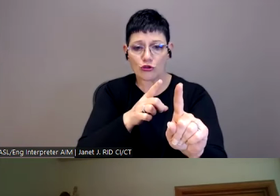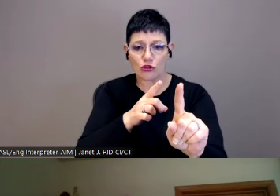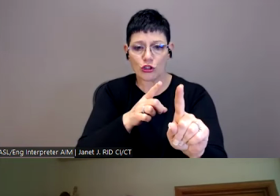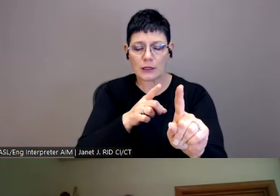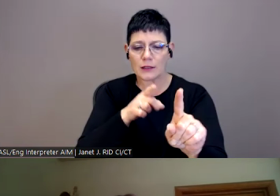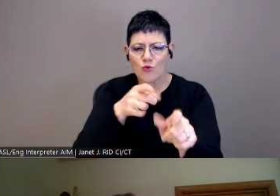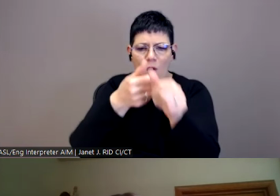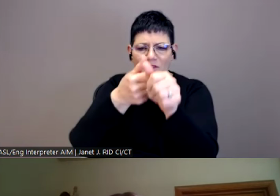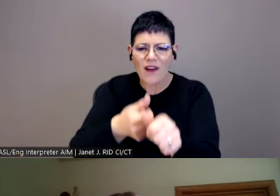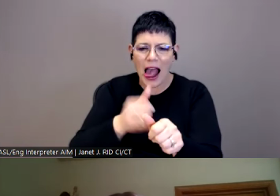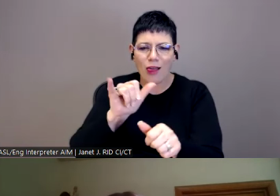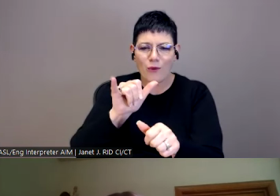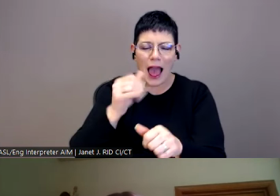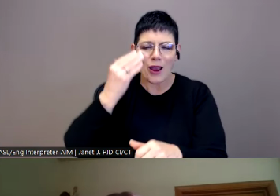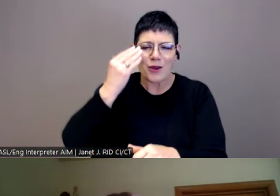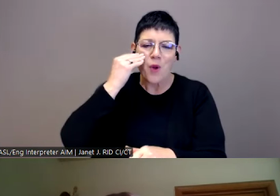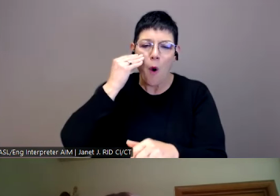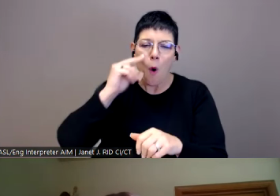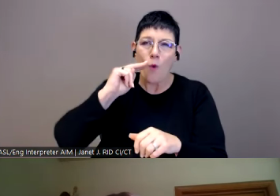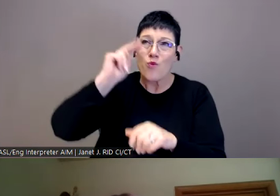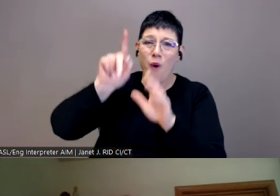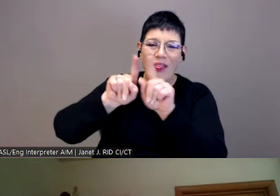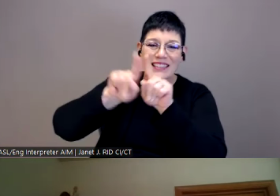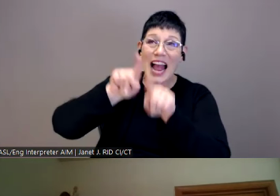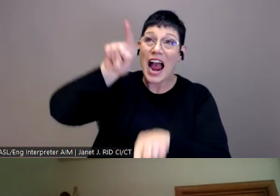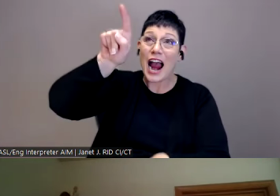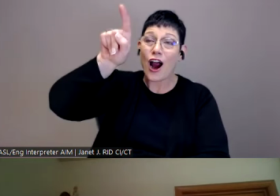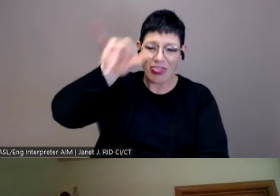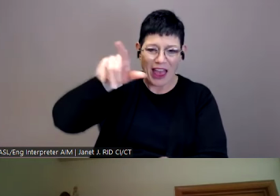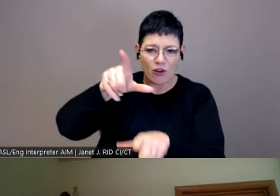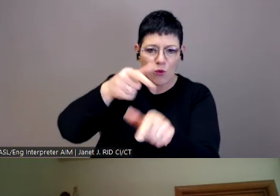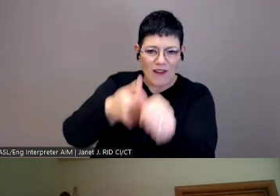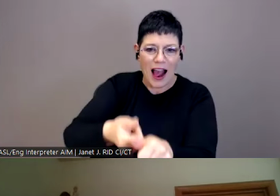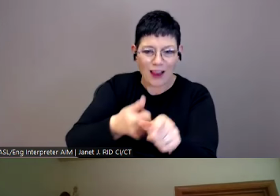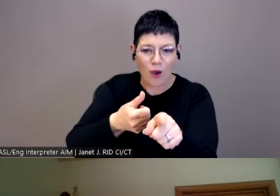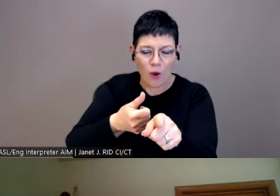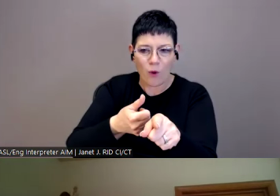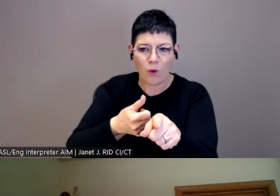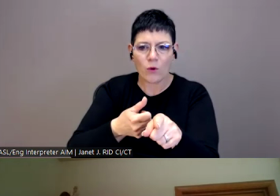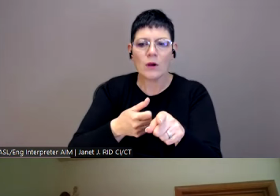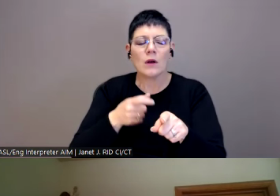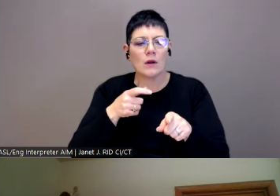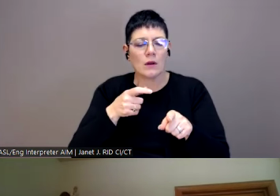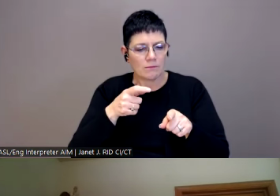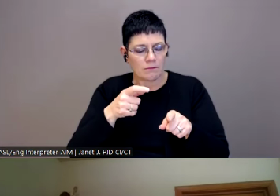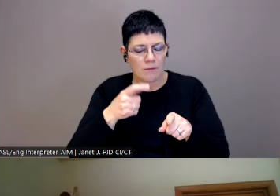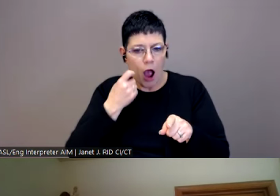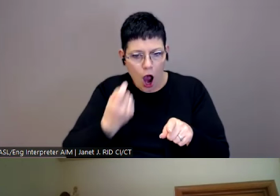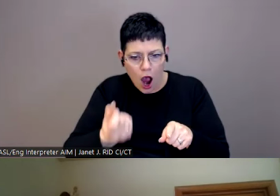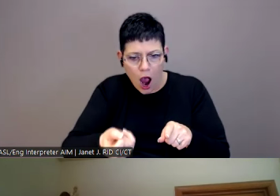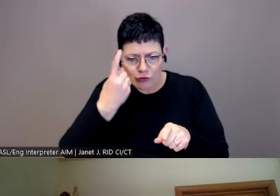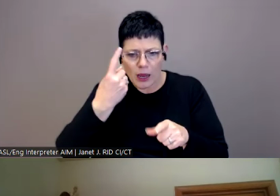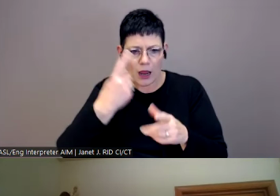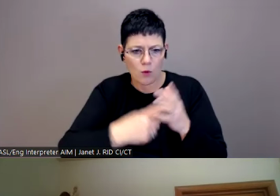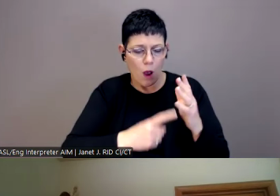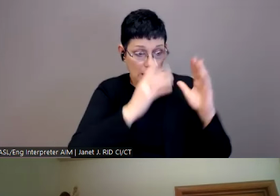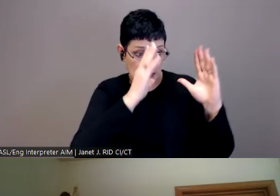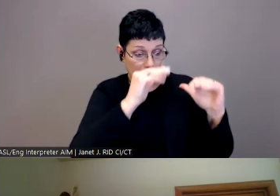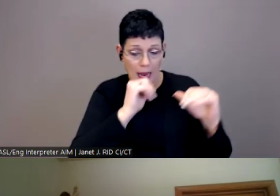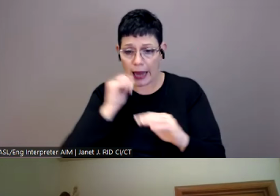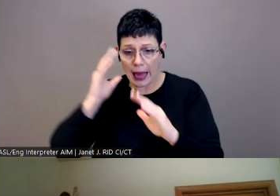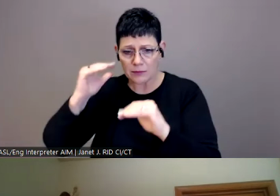it's your guiding mission. And you have job descriptions as to what they expect and what you don't expect. But practically,